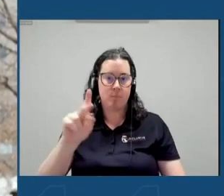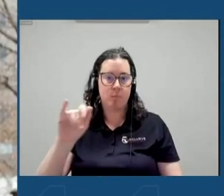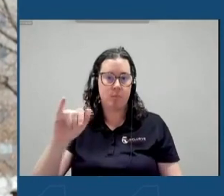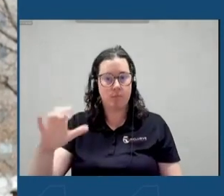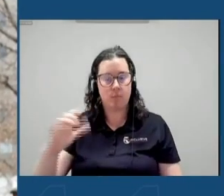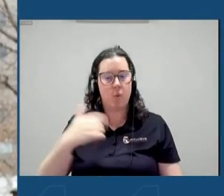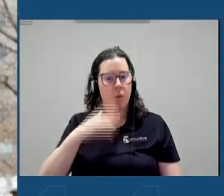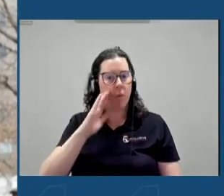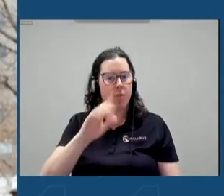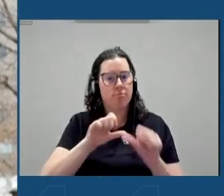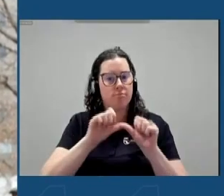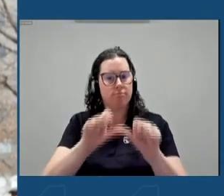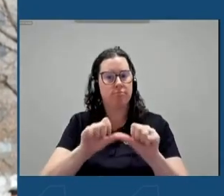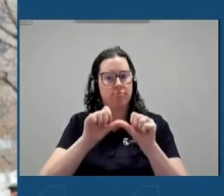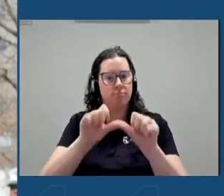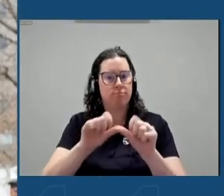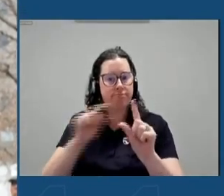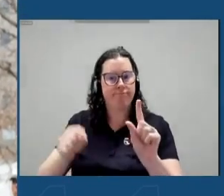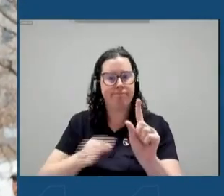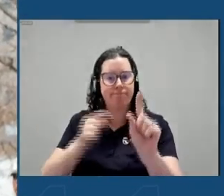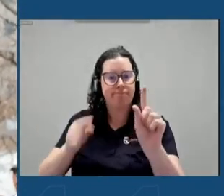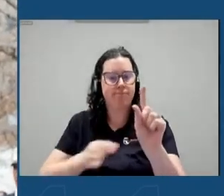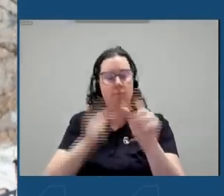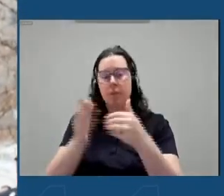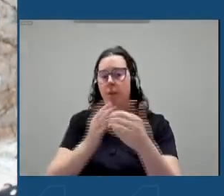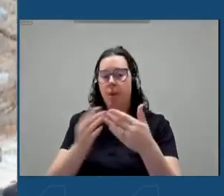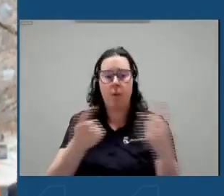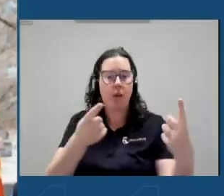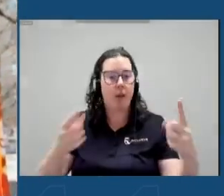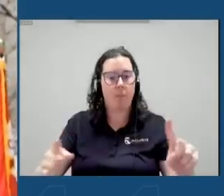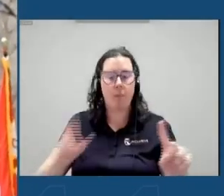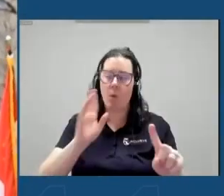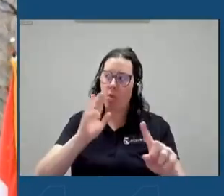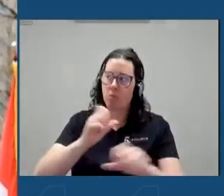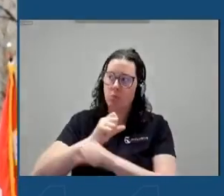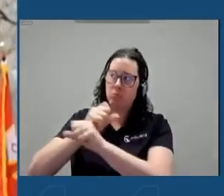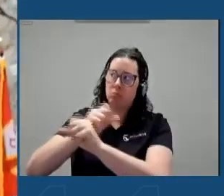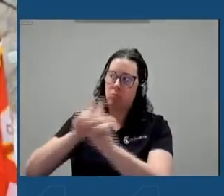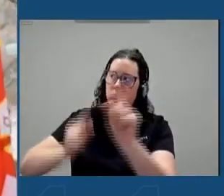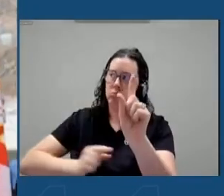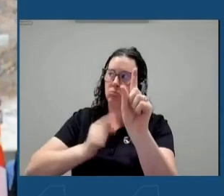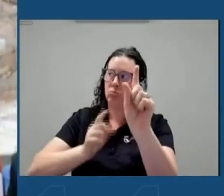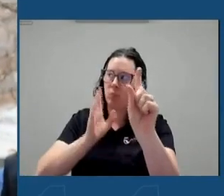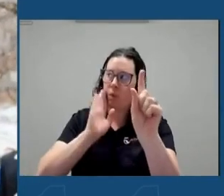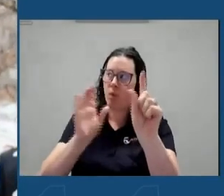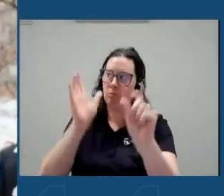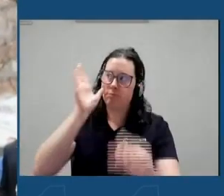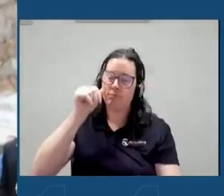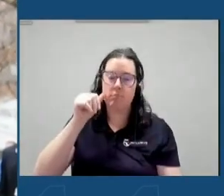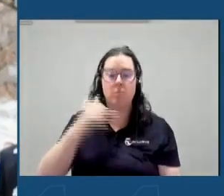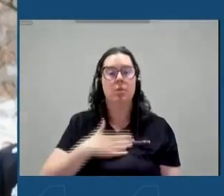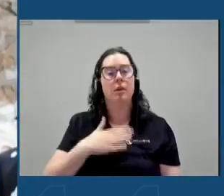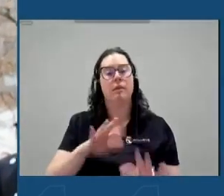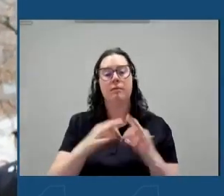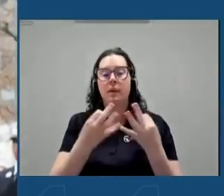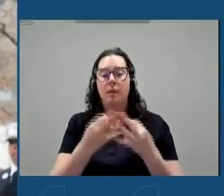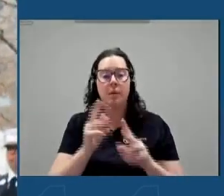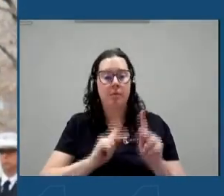facing. And to the family members, your loved ones will always be in our